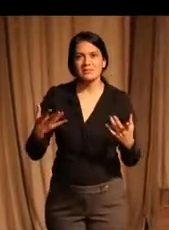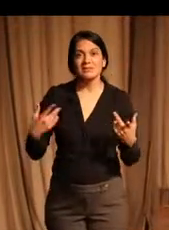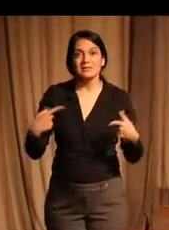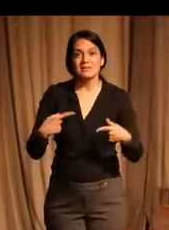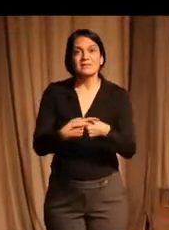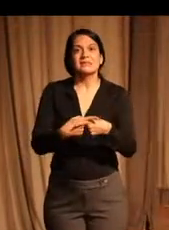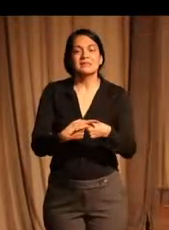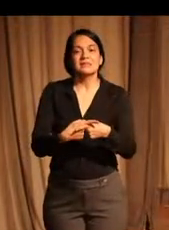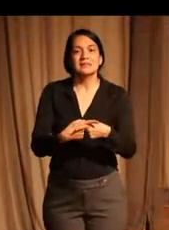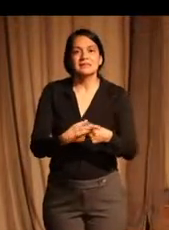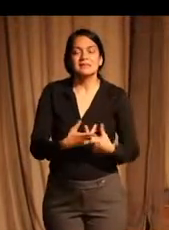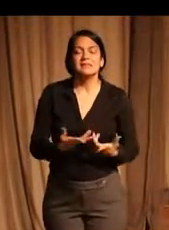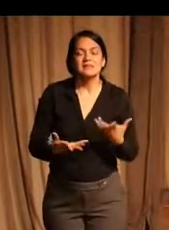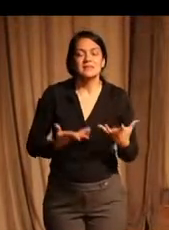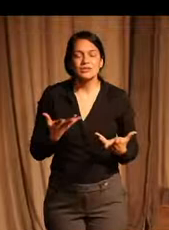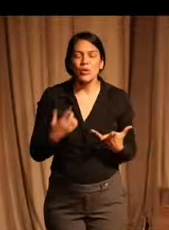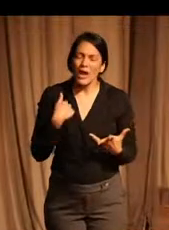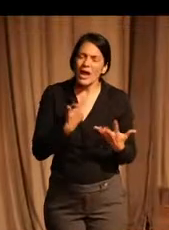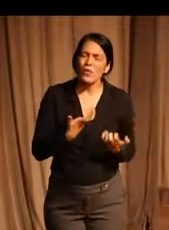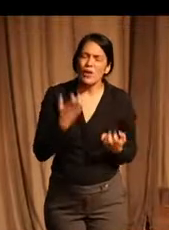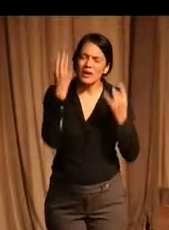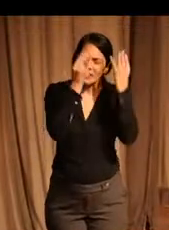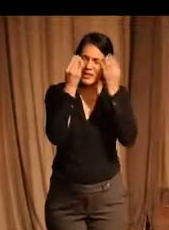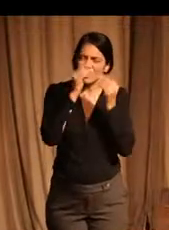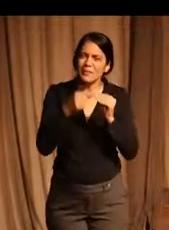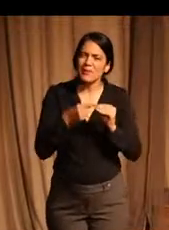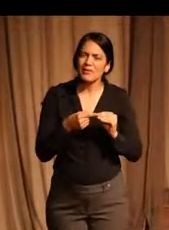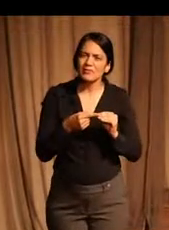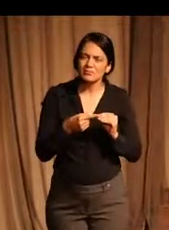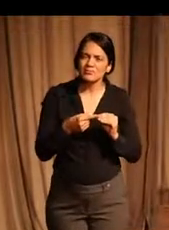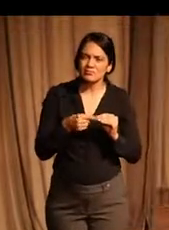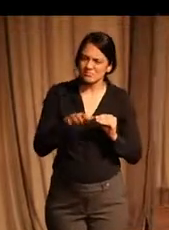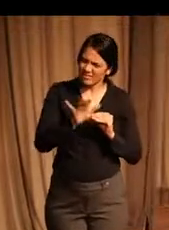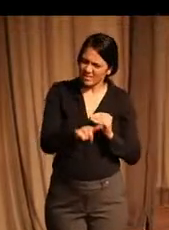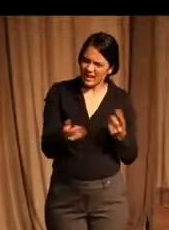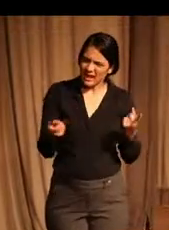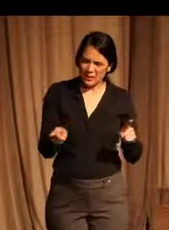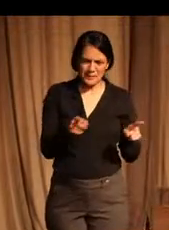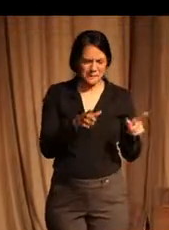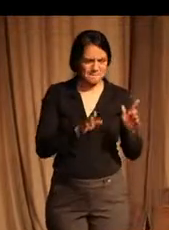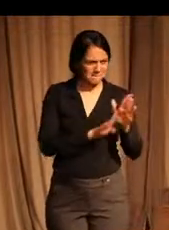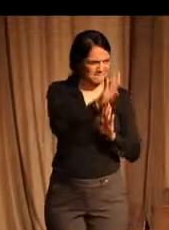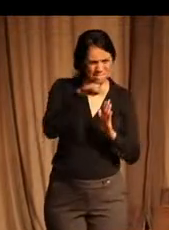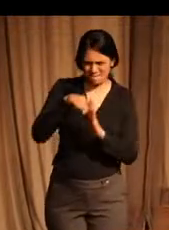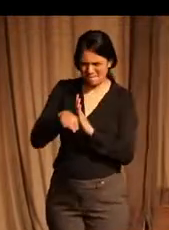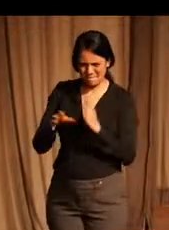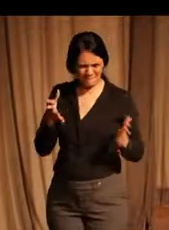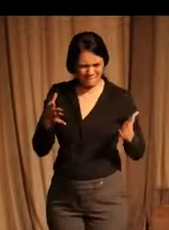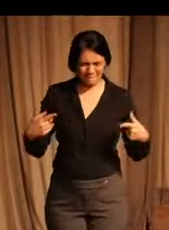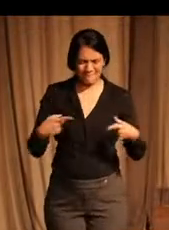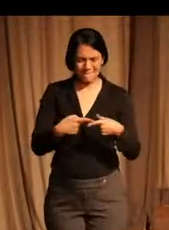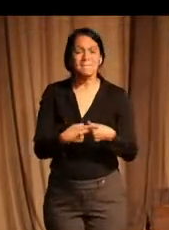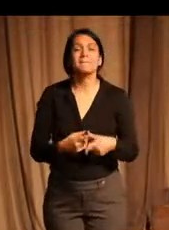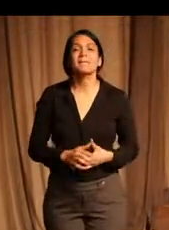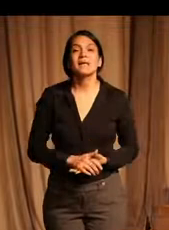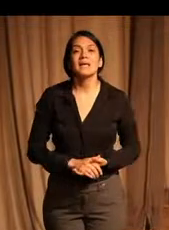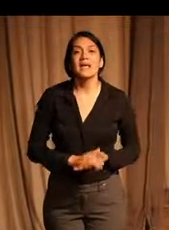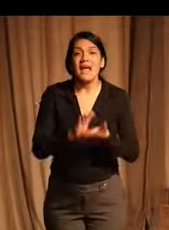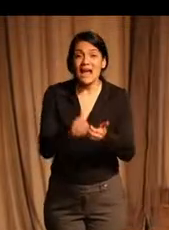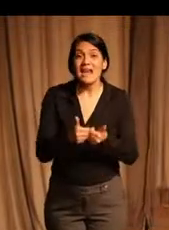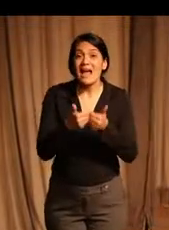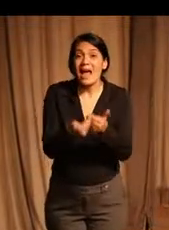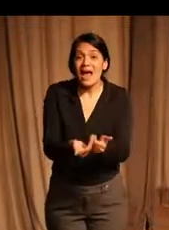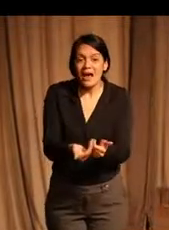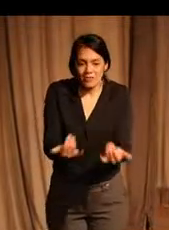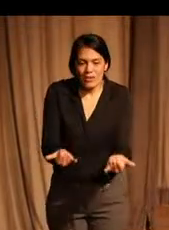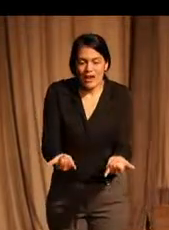want us to reflect on, and also to take the charge that he leads, which is, you know, how can we, how is this kind of, can be